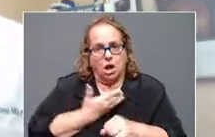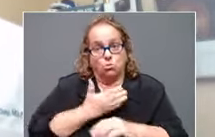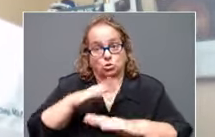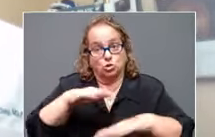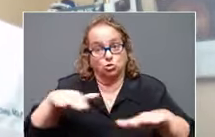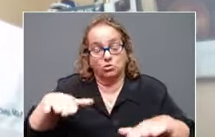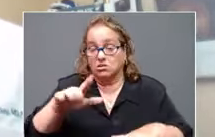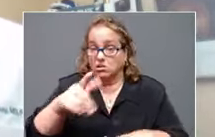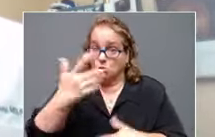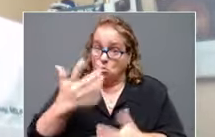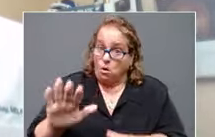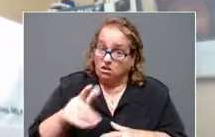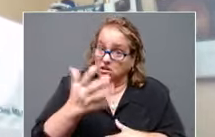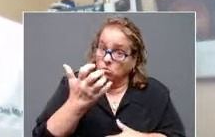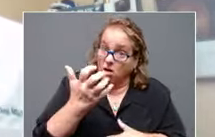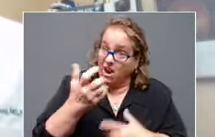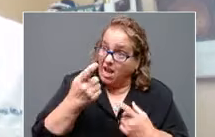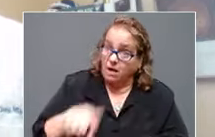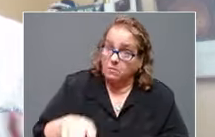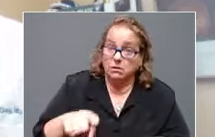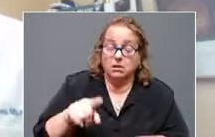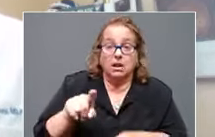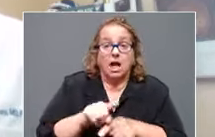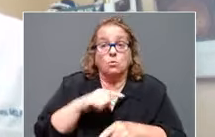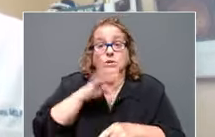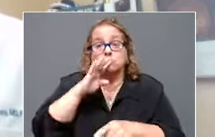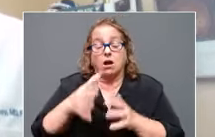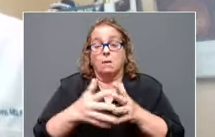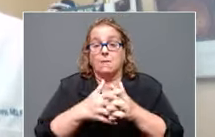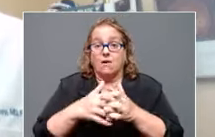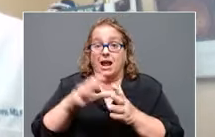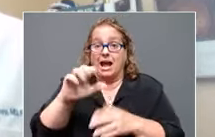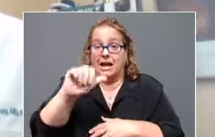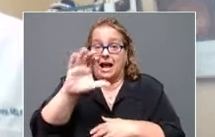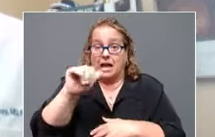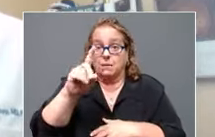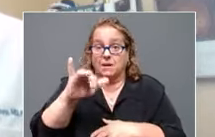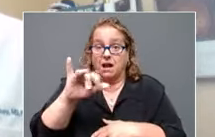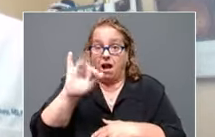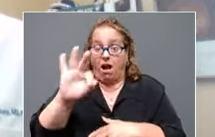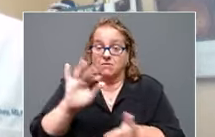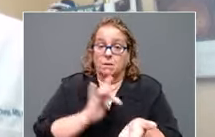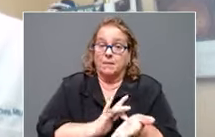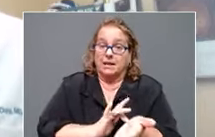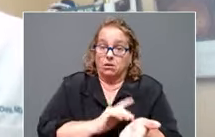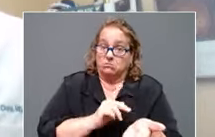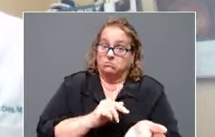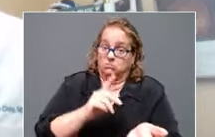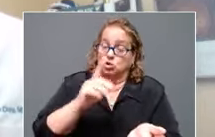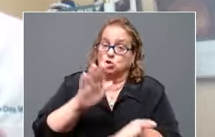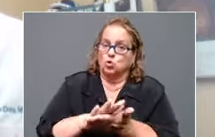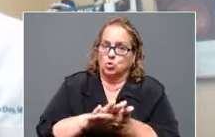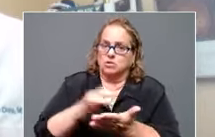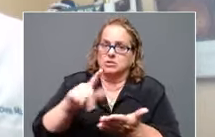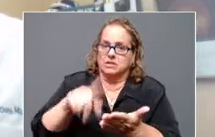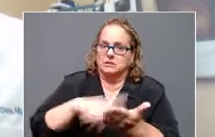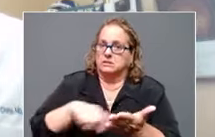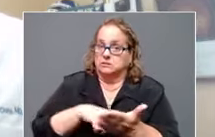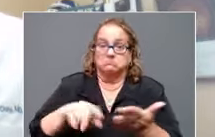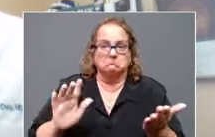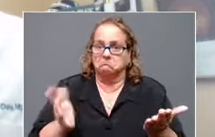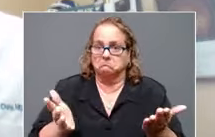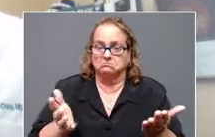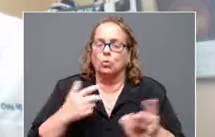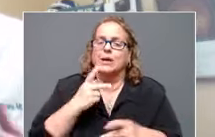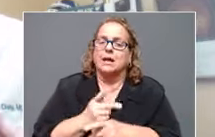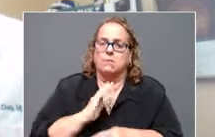acute infection with the MIS-C, which you've discussed here before with the multi-system inflammatory syndrome in children. Median age of that's 9